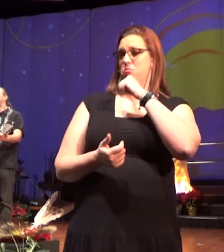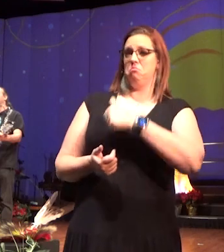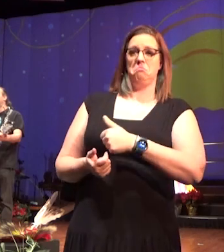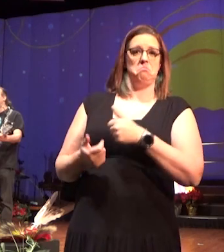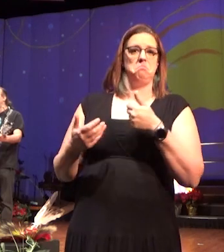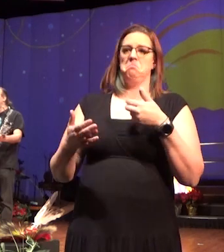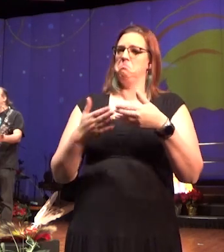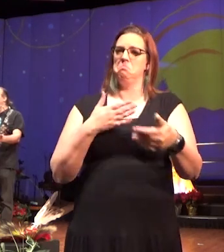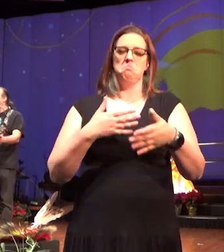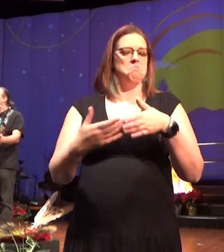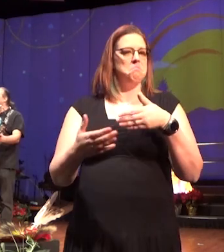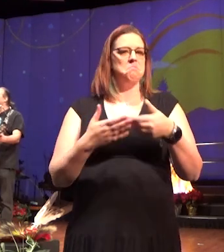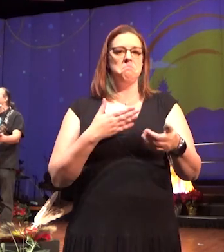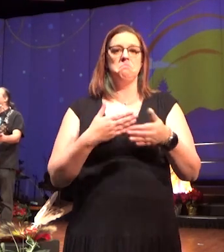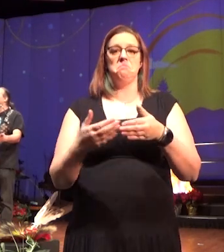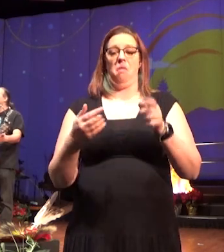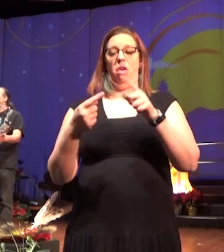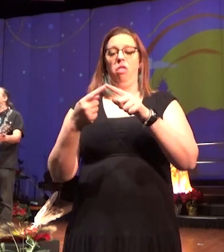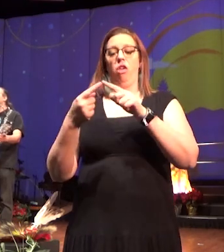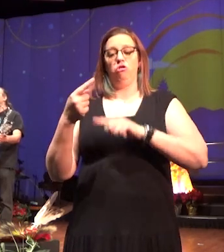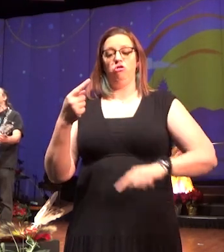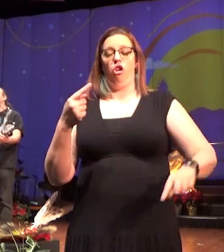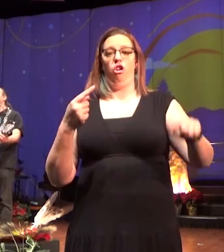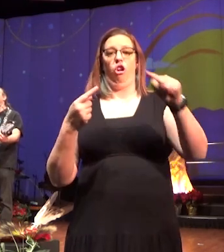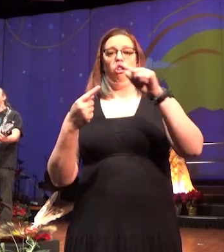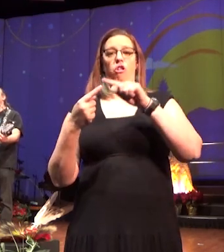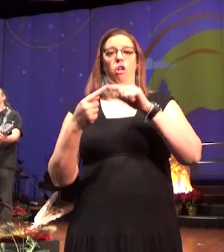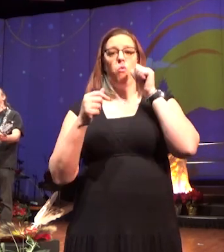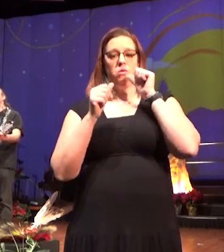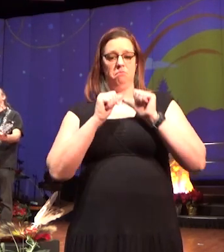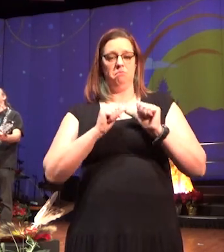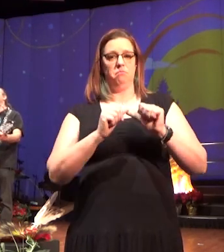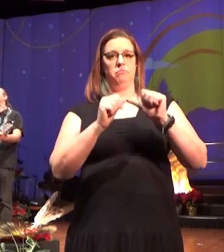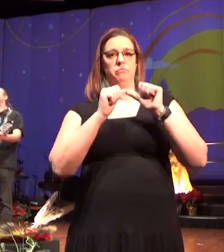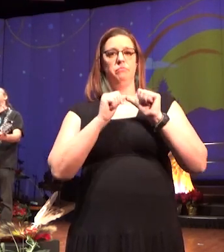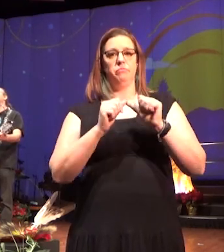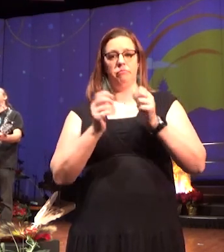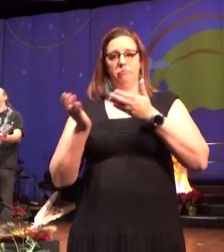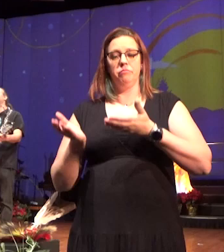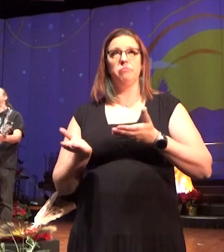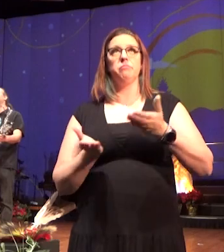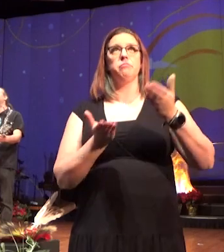you don't, the circle will carry you